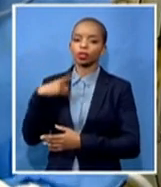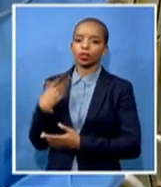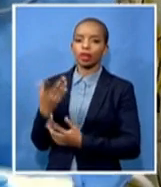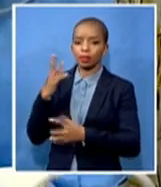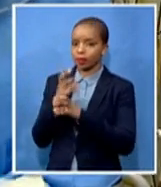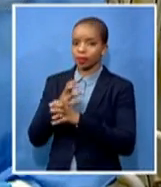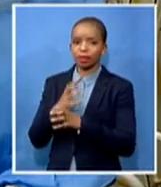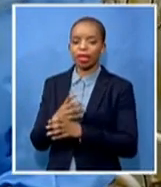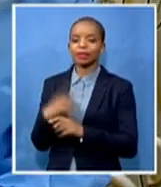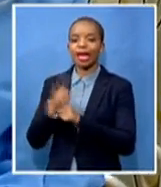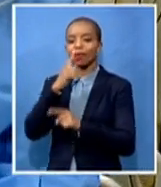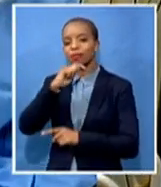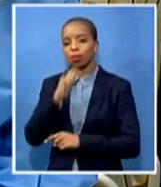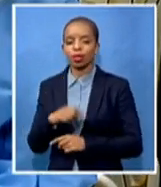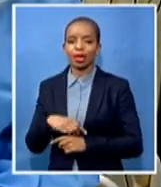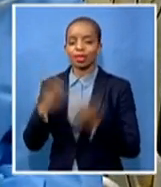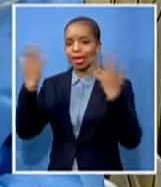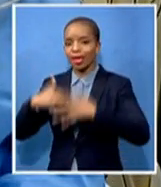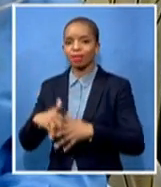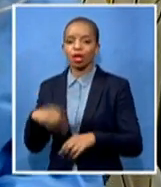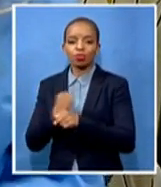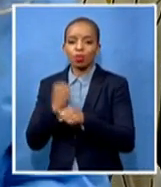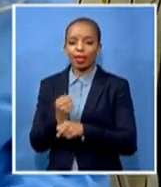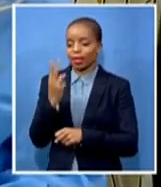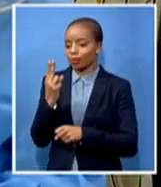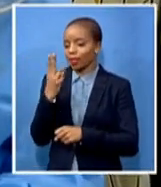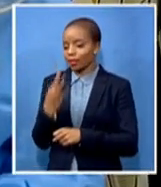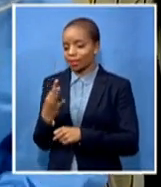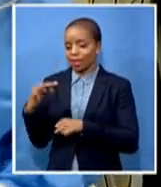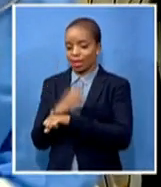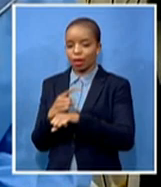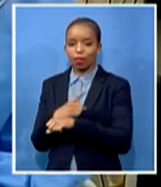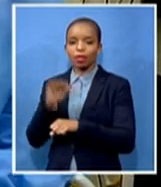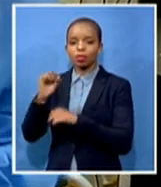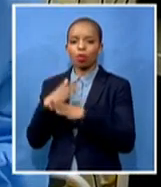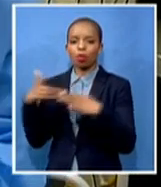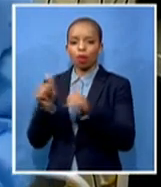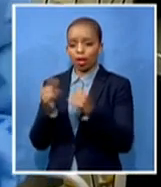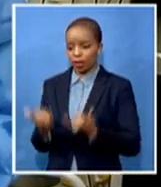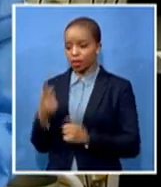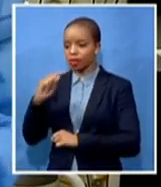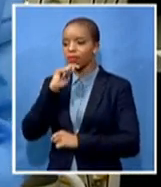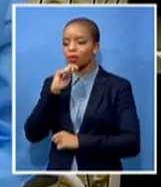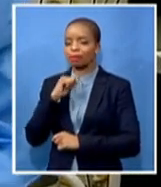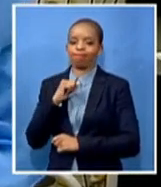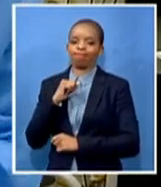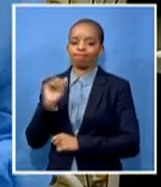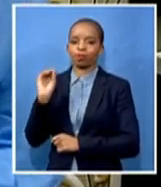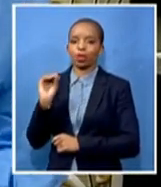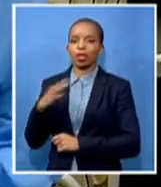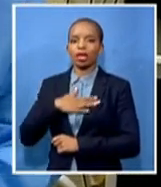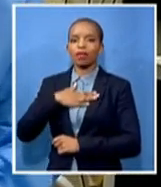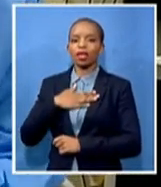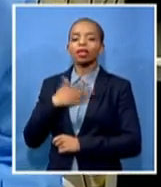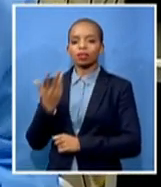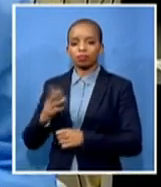work. And one of your colleagues this morning with symptoms of COVID-19, how are you all coping here? Yeah,